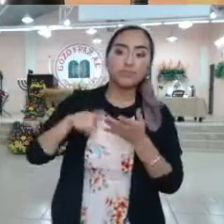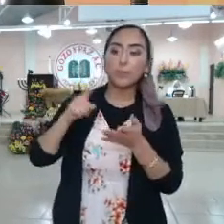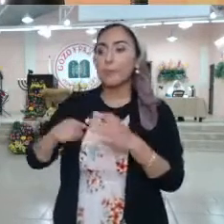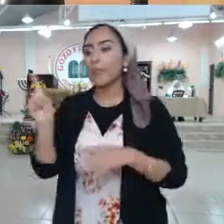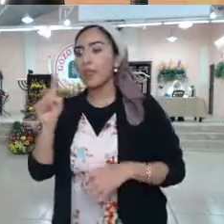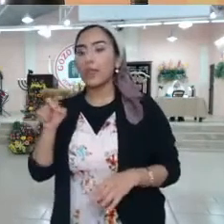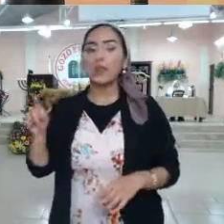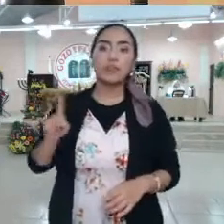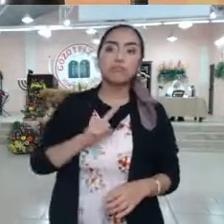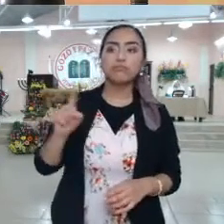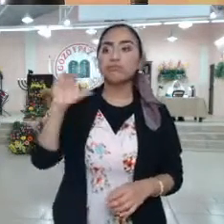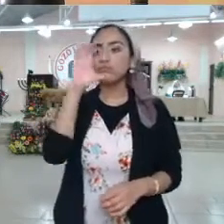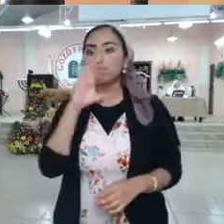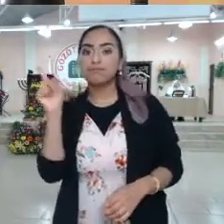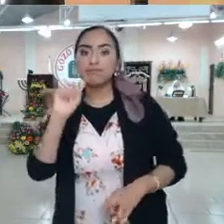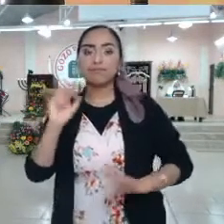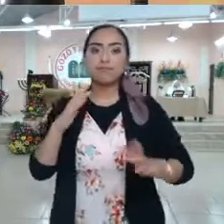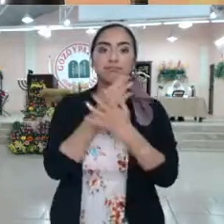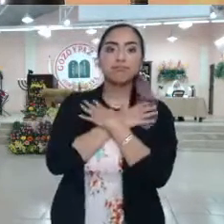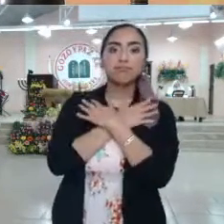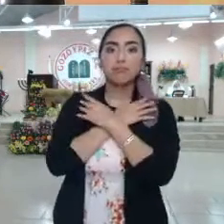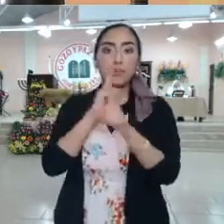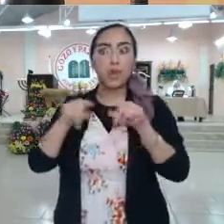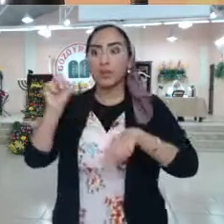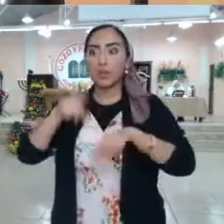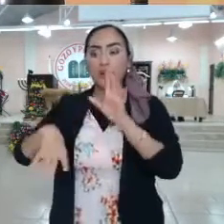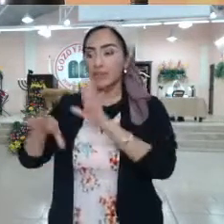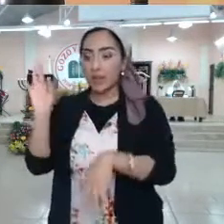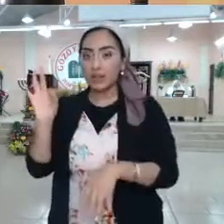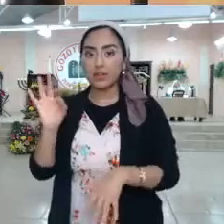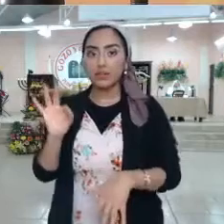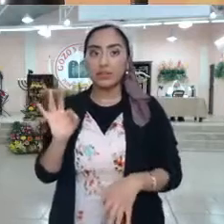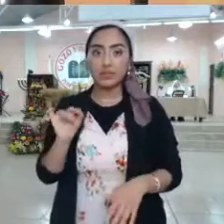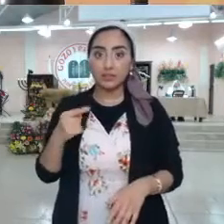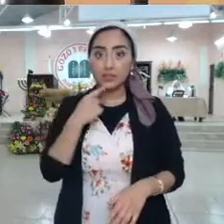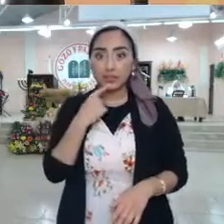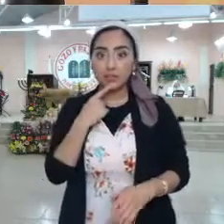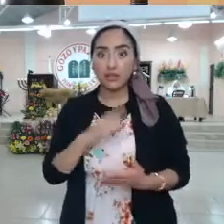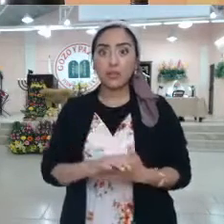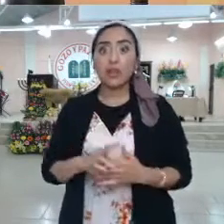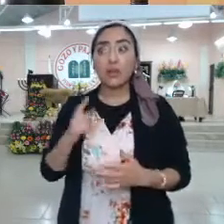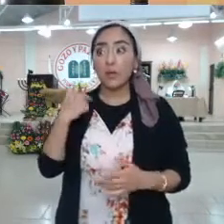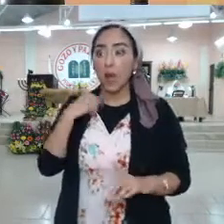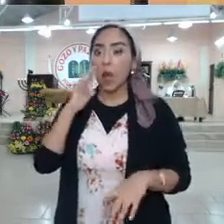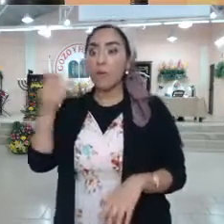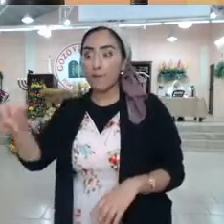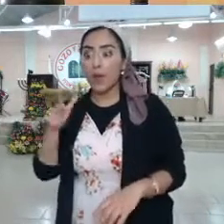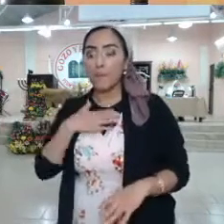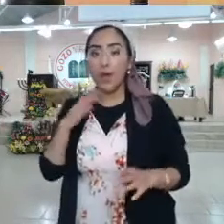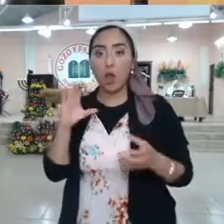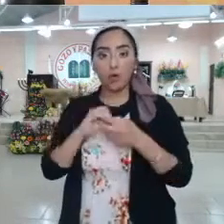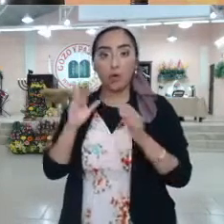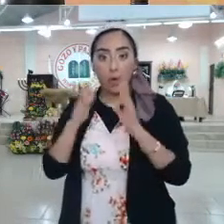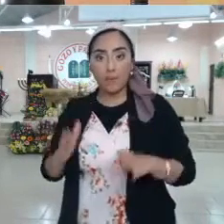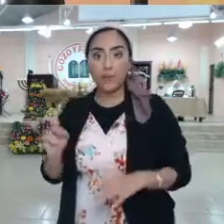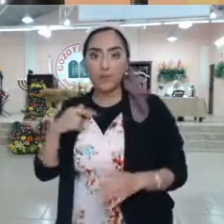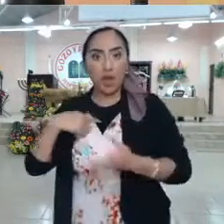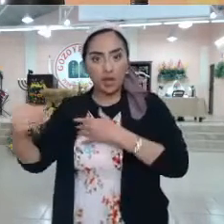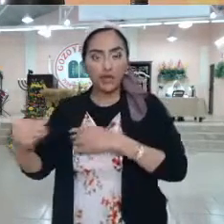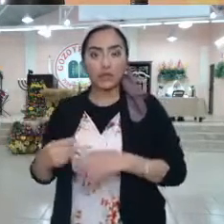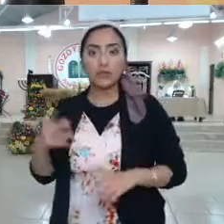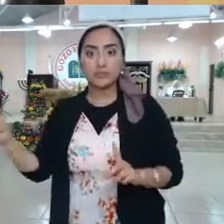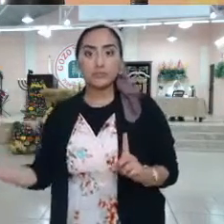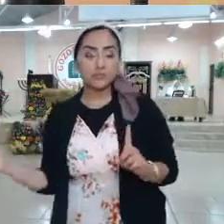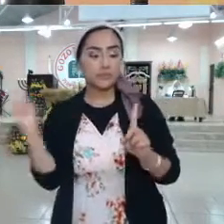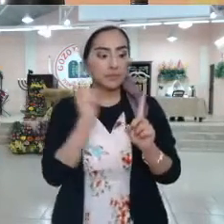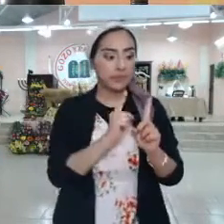are wandering, looking for a place to rest, but they don't find it. And just as it says, I will go back to my house where I